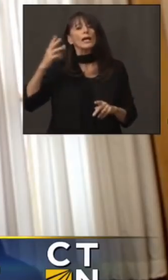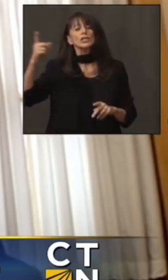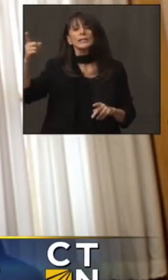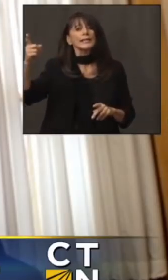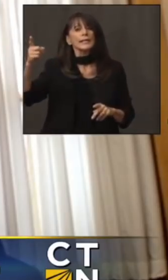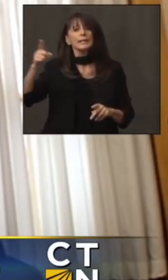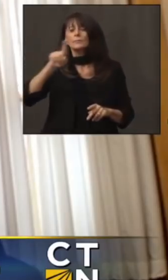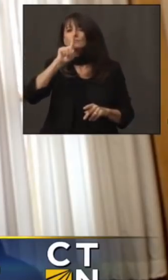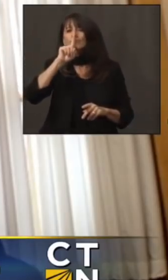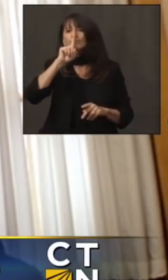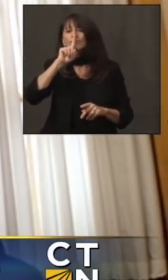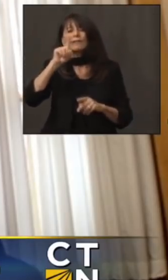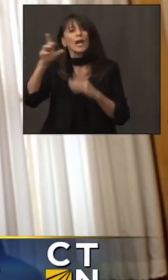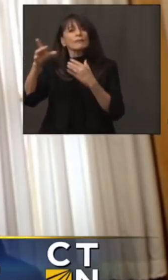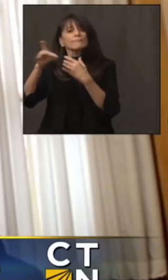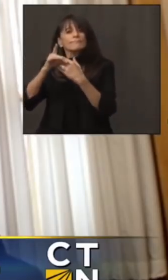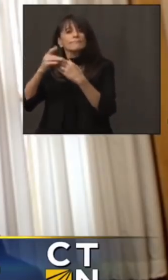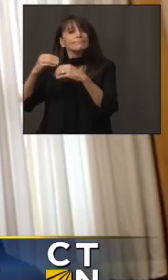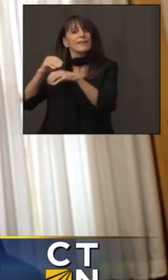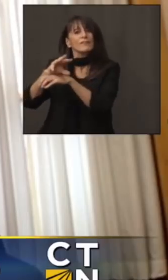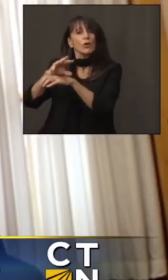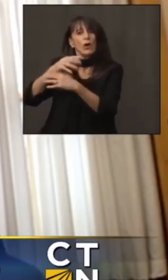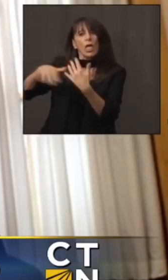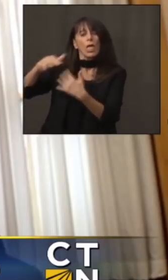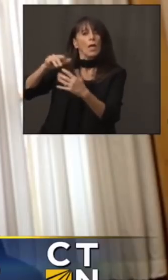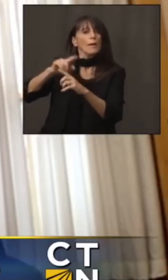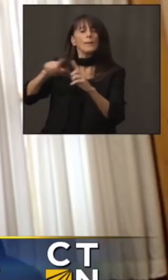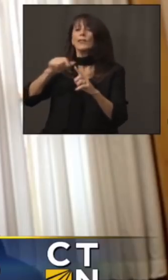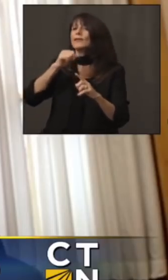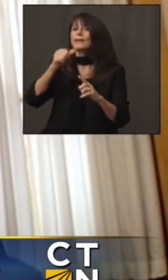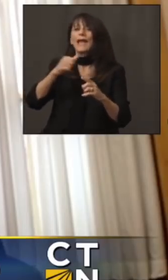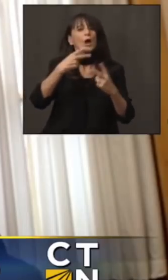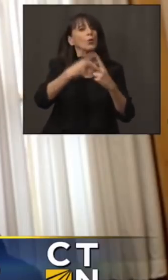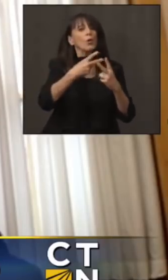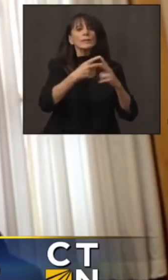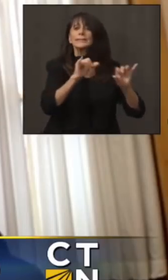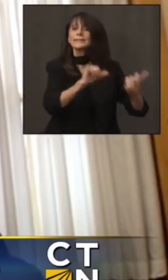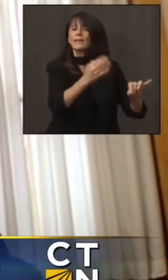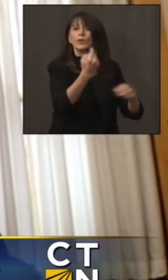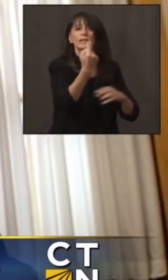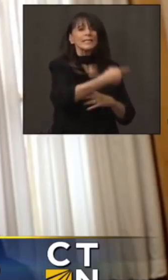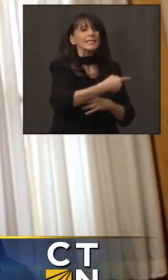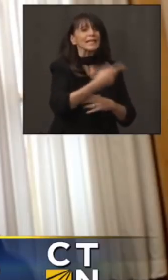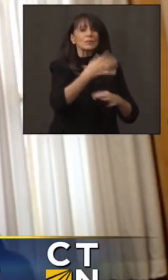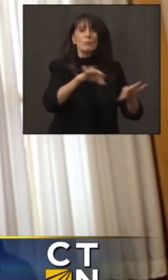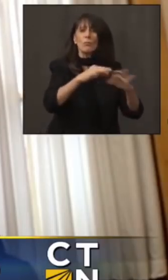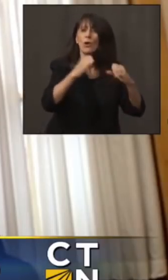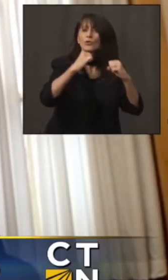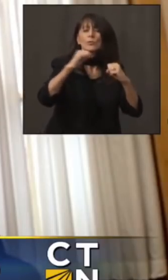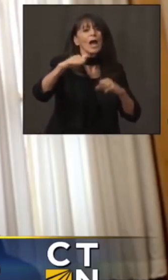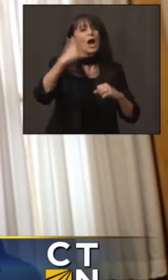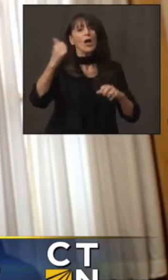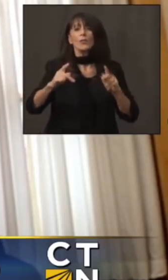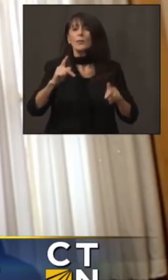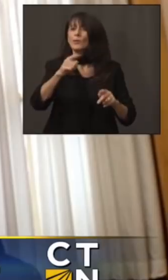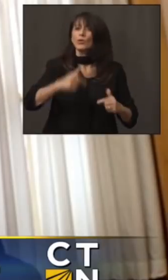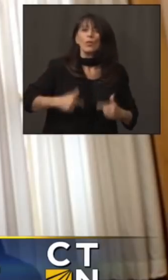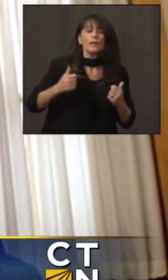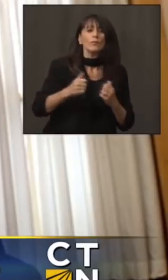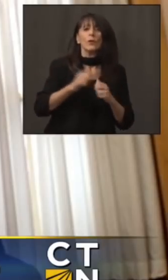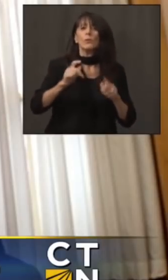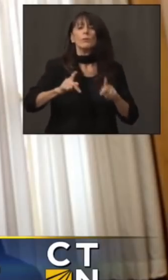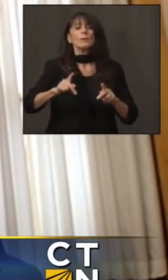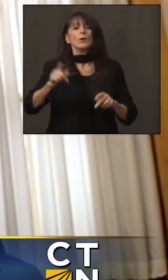not quarantining for the recommended 14 days to help prevent the spread and protect others that they work with or live with. And so